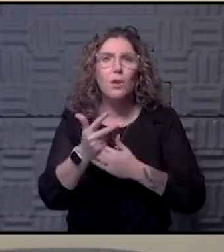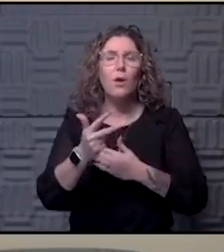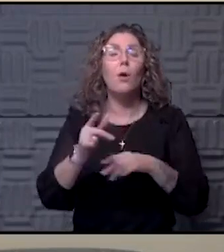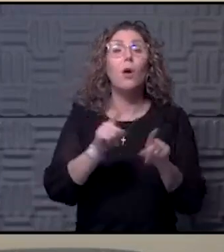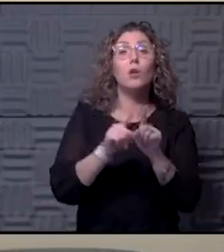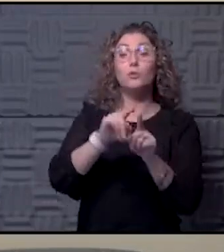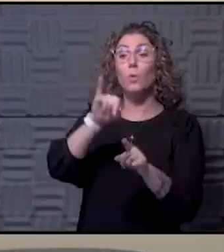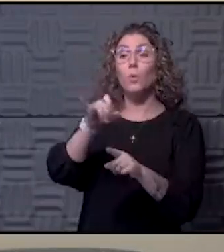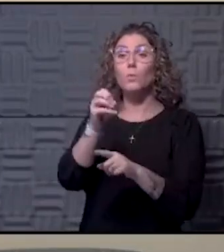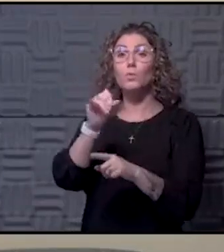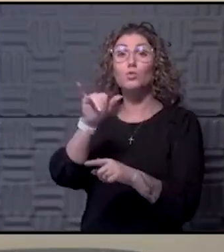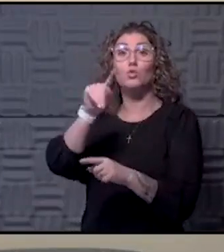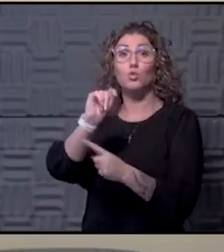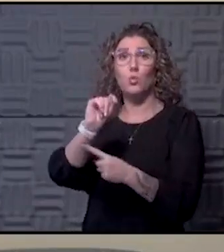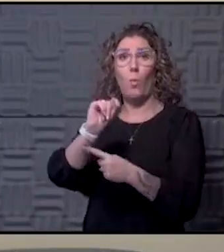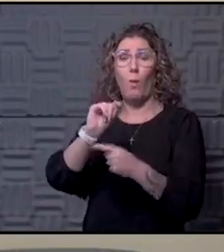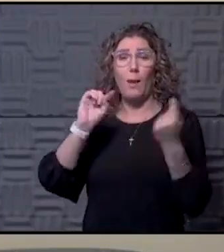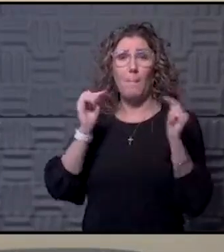joint pains,